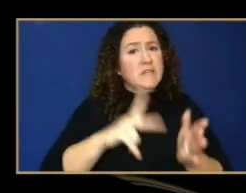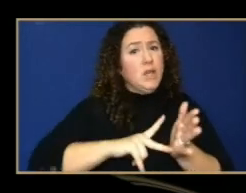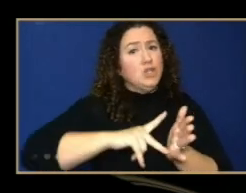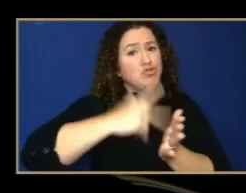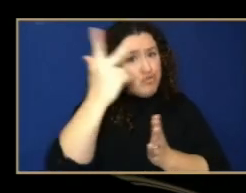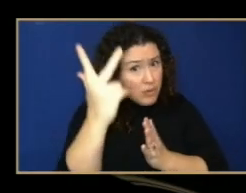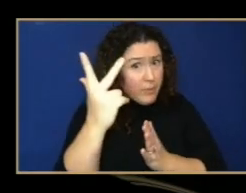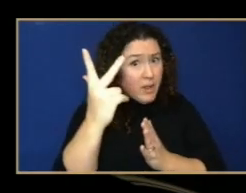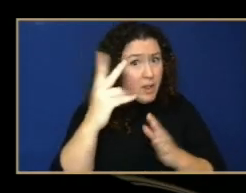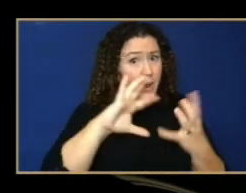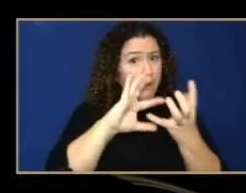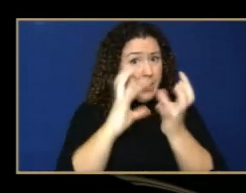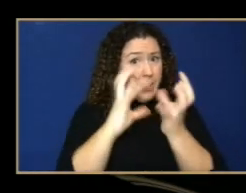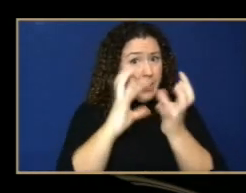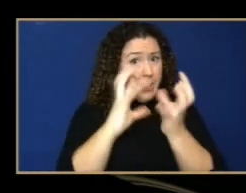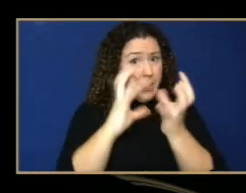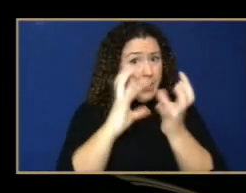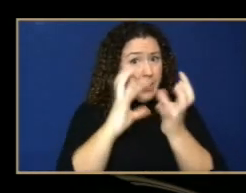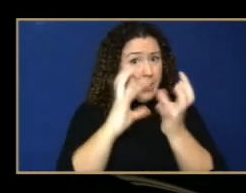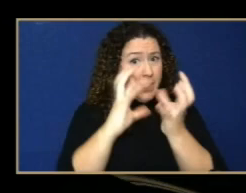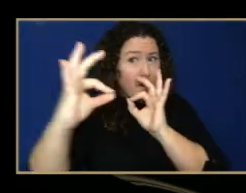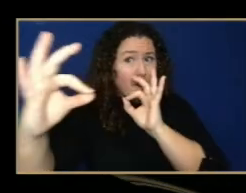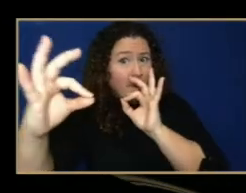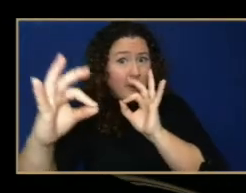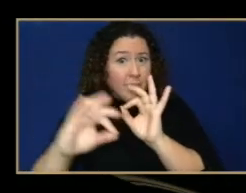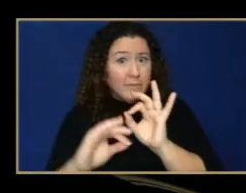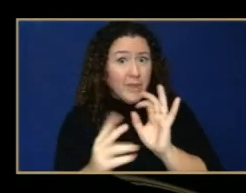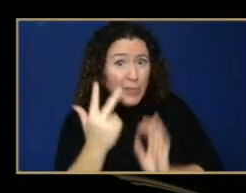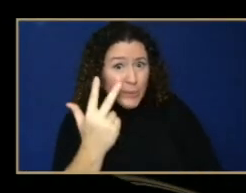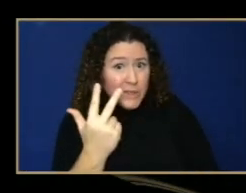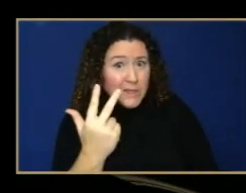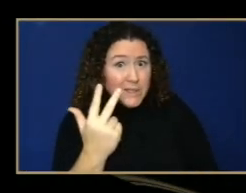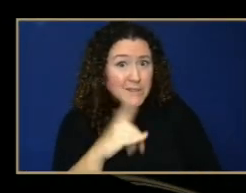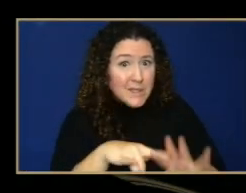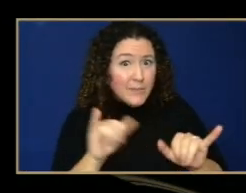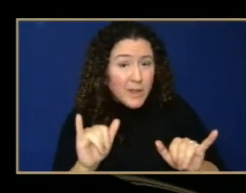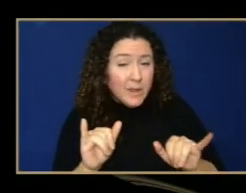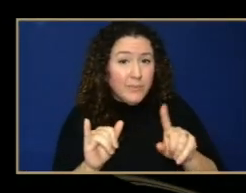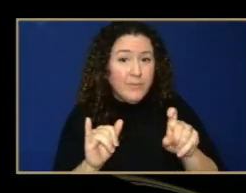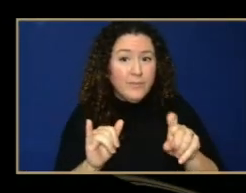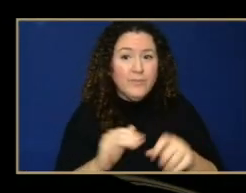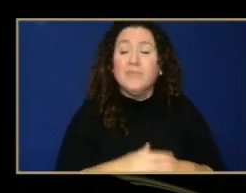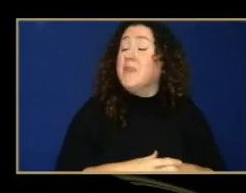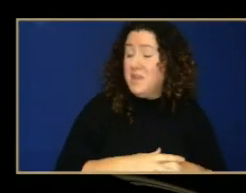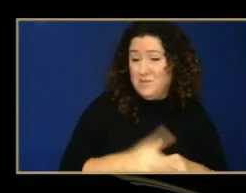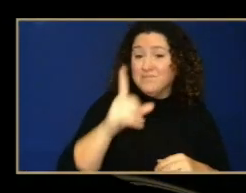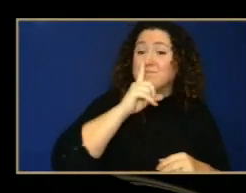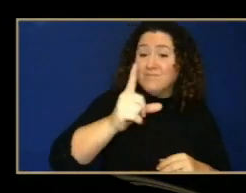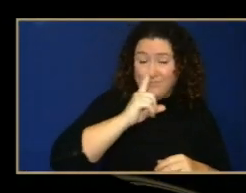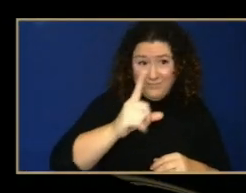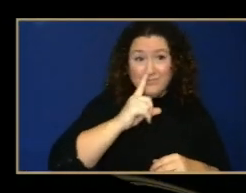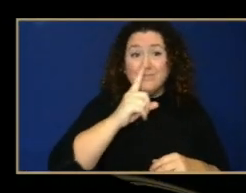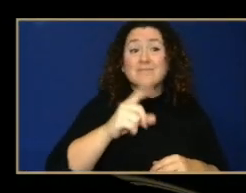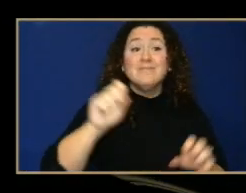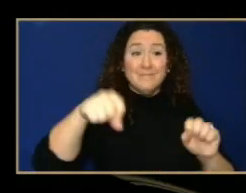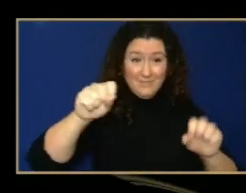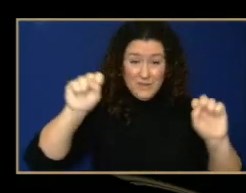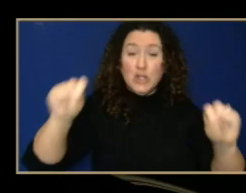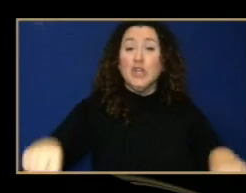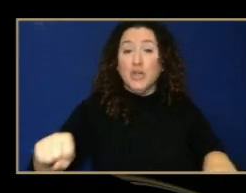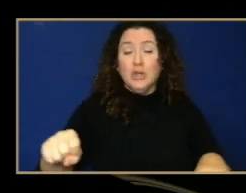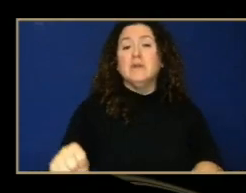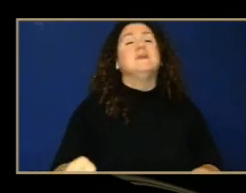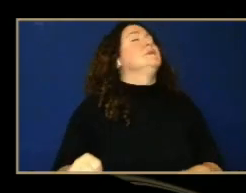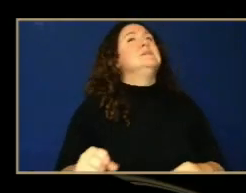Just like you can have a conjunction between two planets, you certainly could have a conjunction between three planets. Now, statistically, it's harder to, just